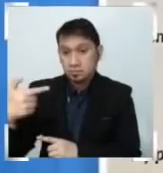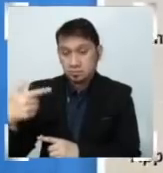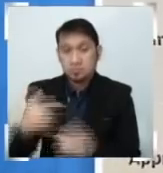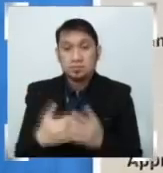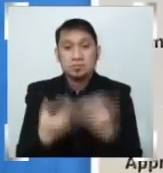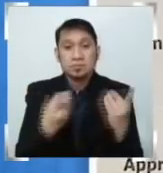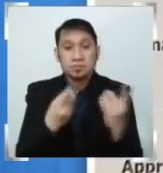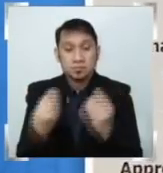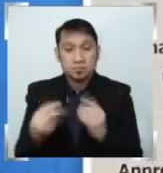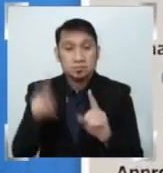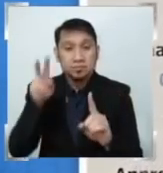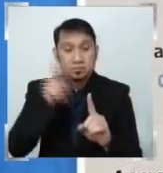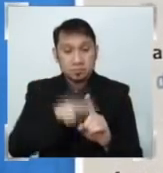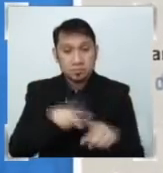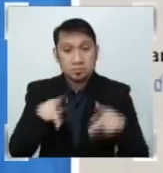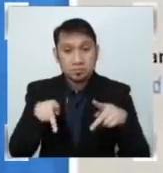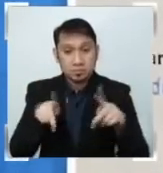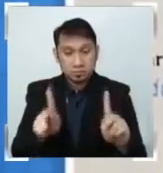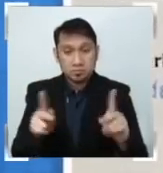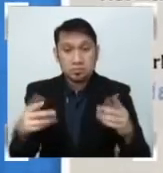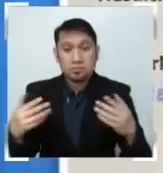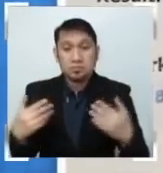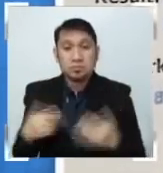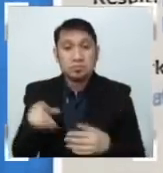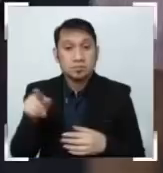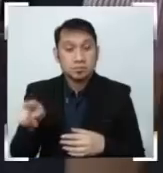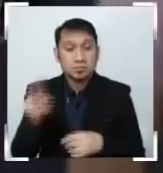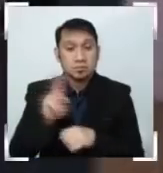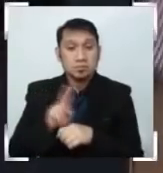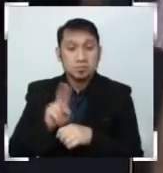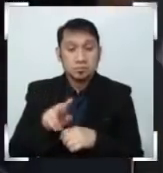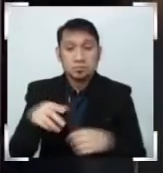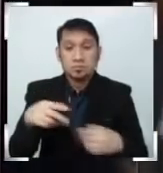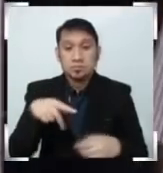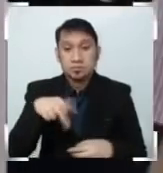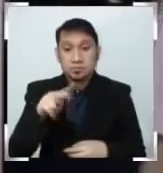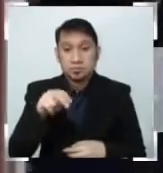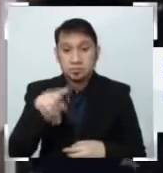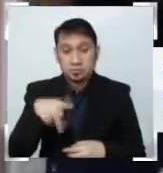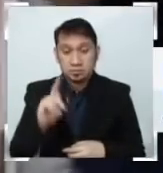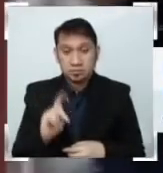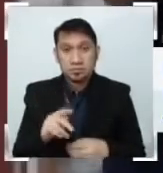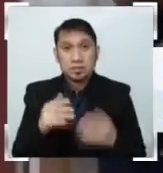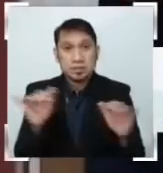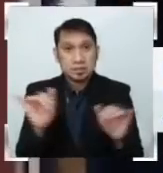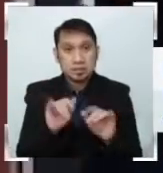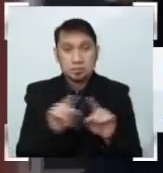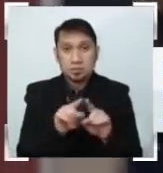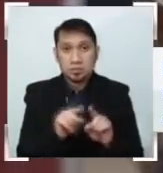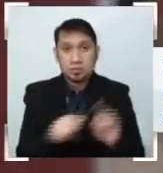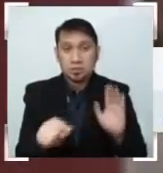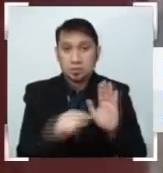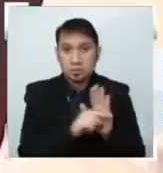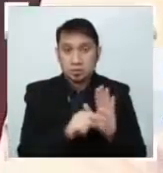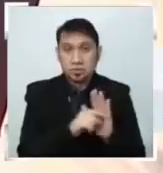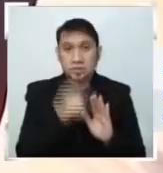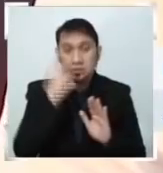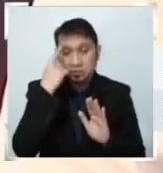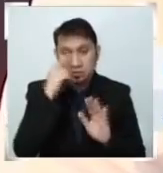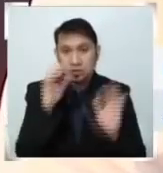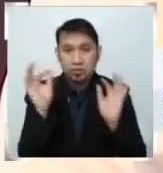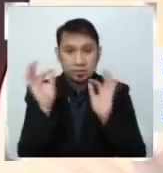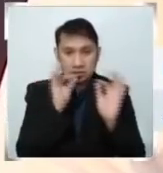mag-apply ng permit to carry firearms si Marcos sa PNP. Dito, negative daw si Marcos para sa shabu at marijuana. I